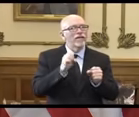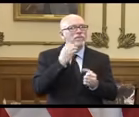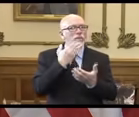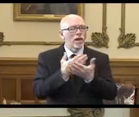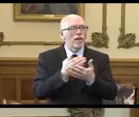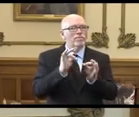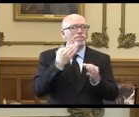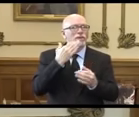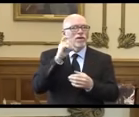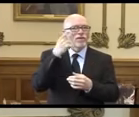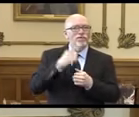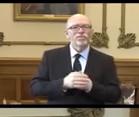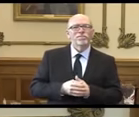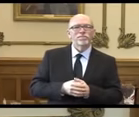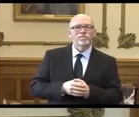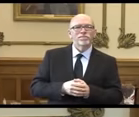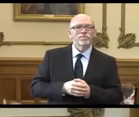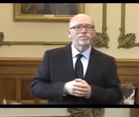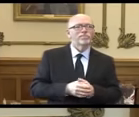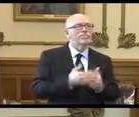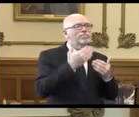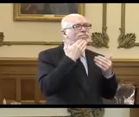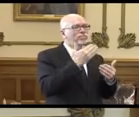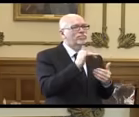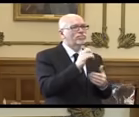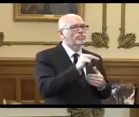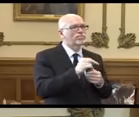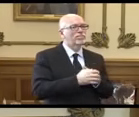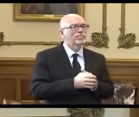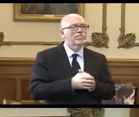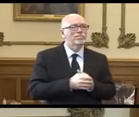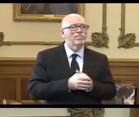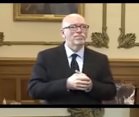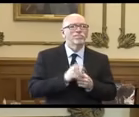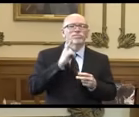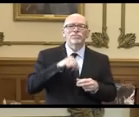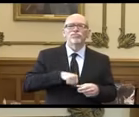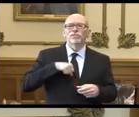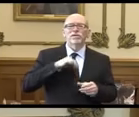you, Governor Holcomb. Thank you, Jim. Incredibly proud.